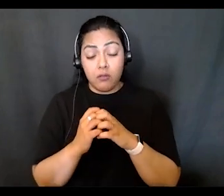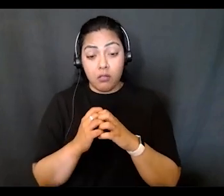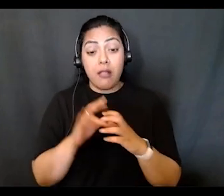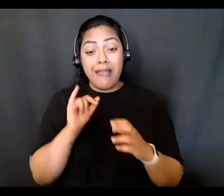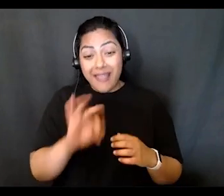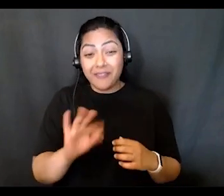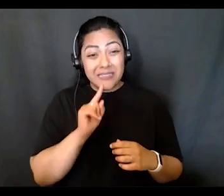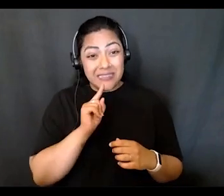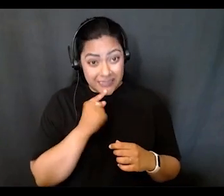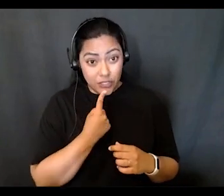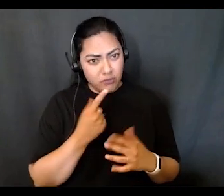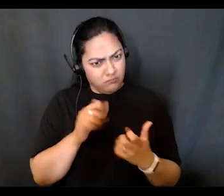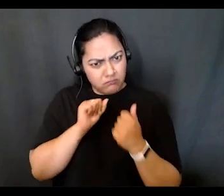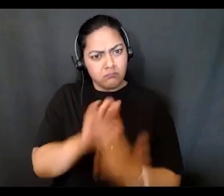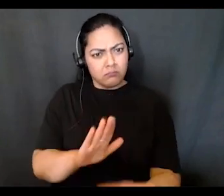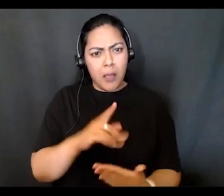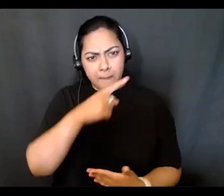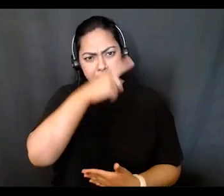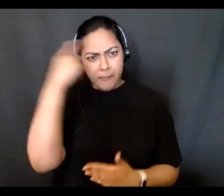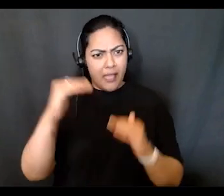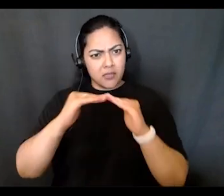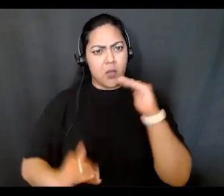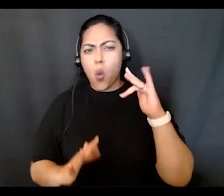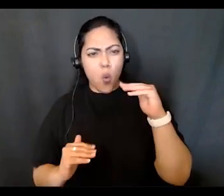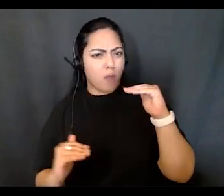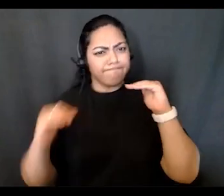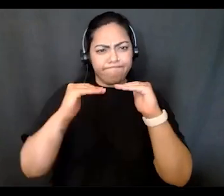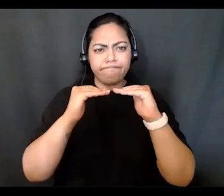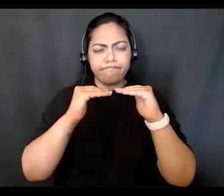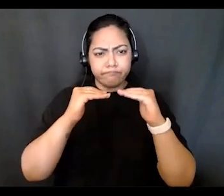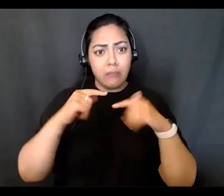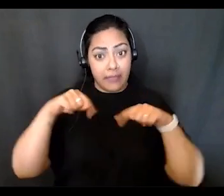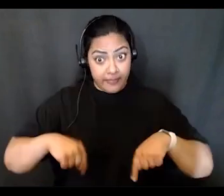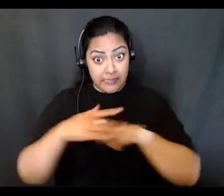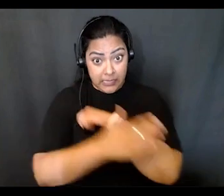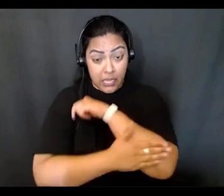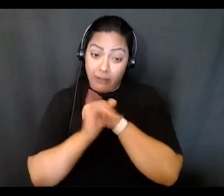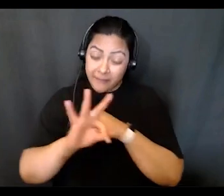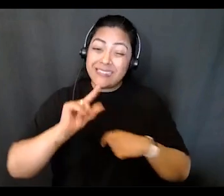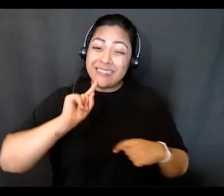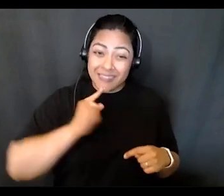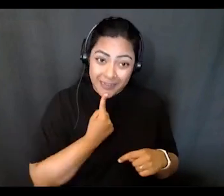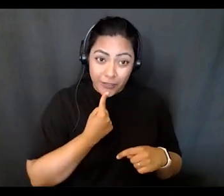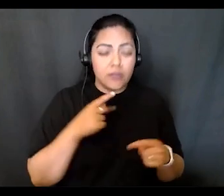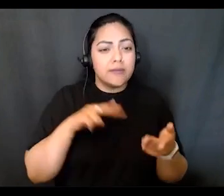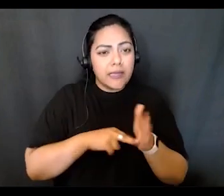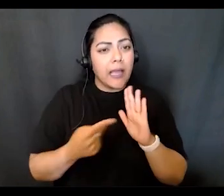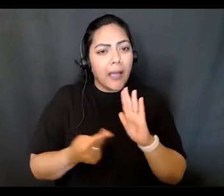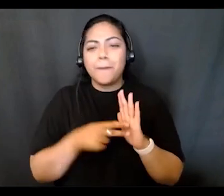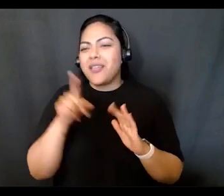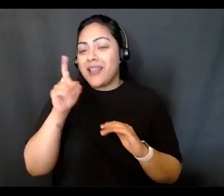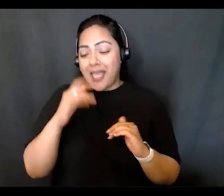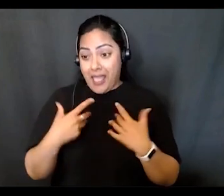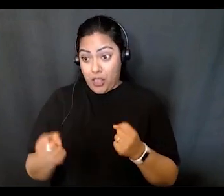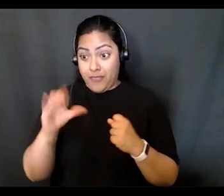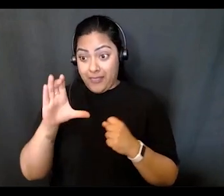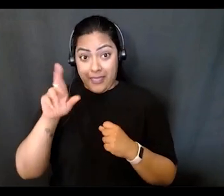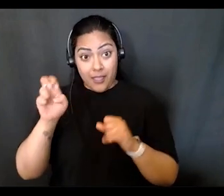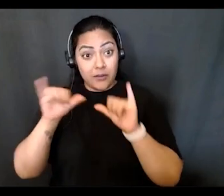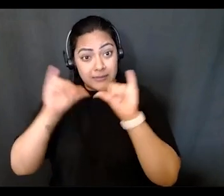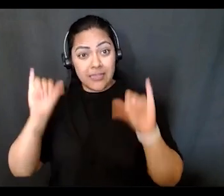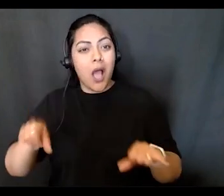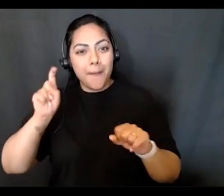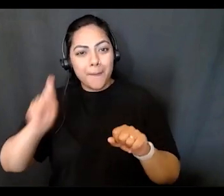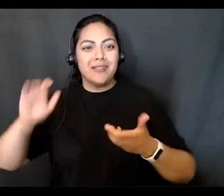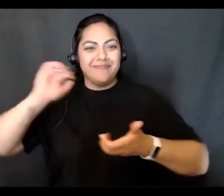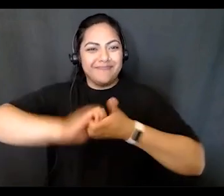Black health inequities in this country, we need to do it. The healthcare system needs to actively work with other sectors, right, to address those